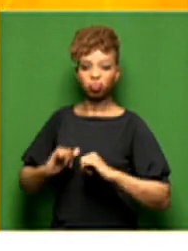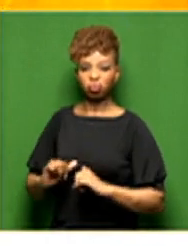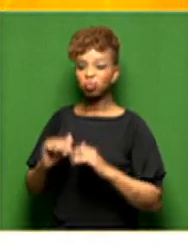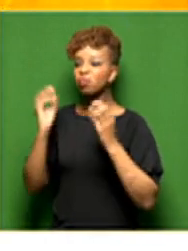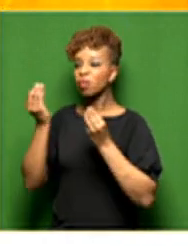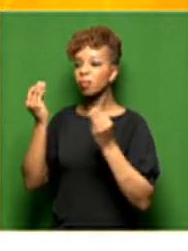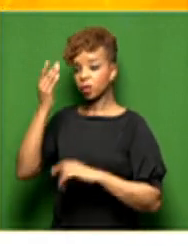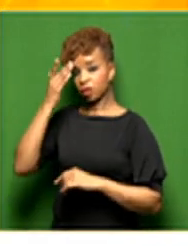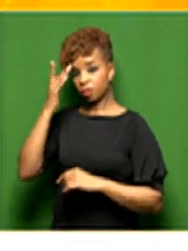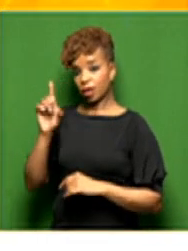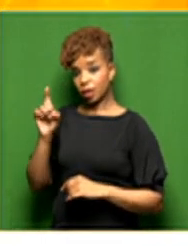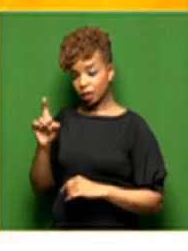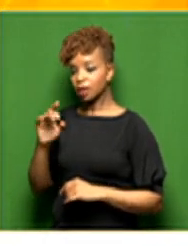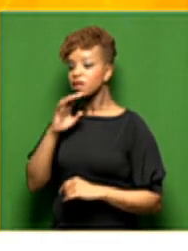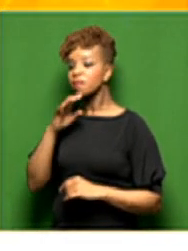South Africans have?